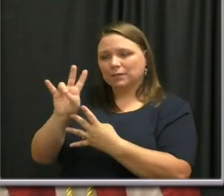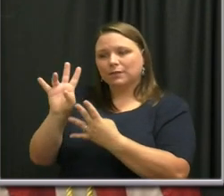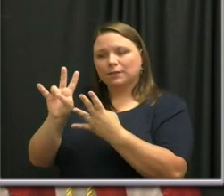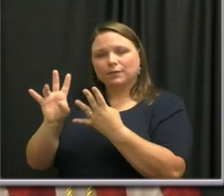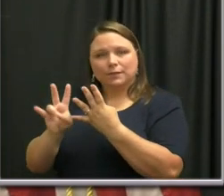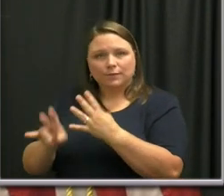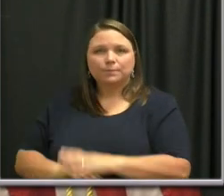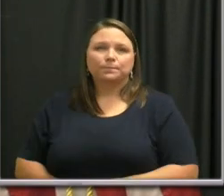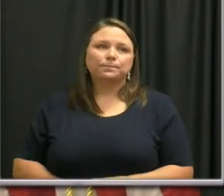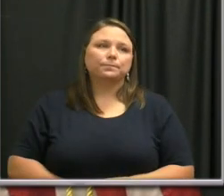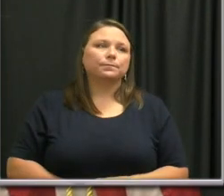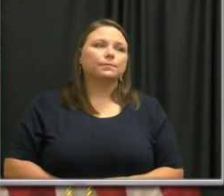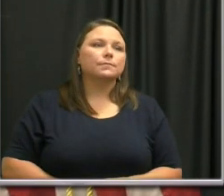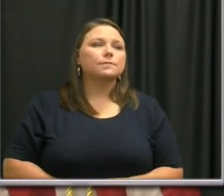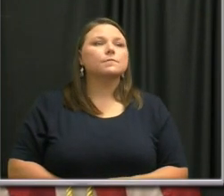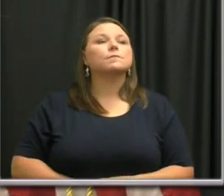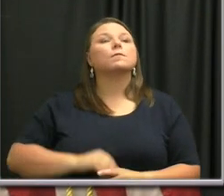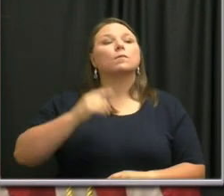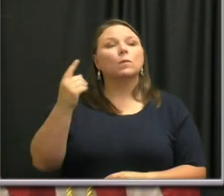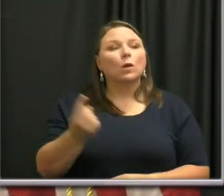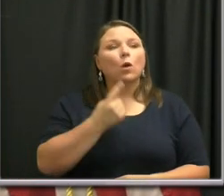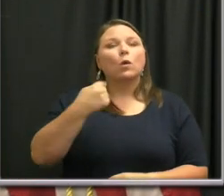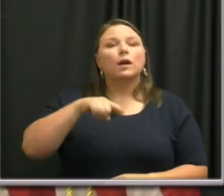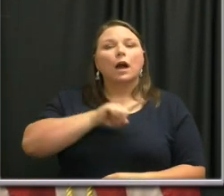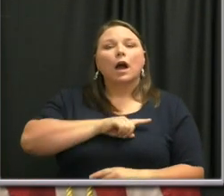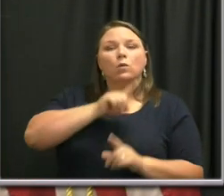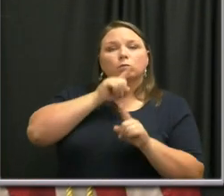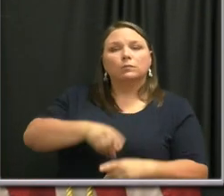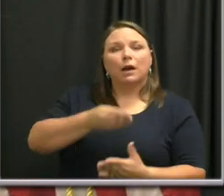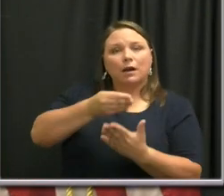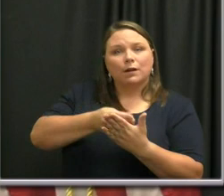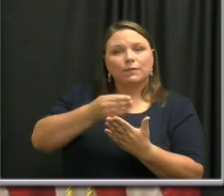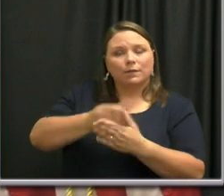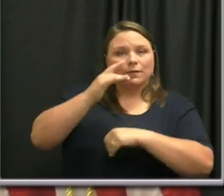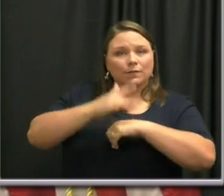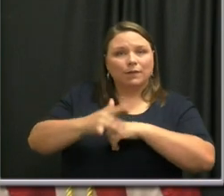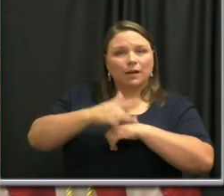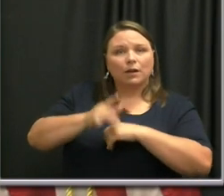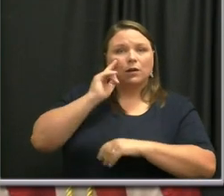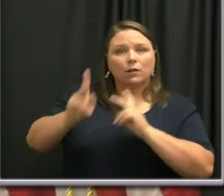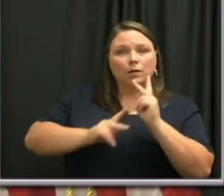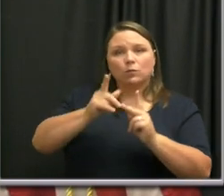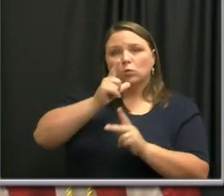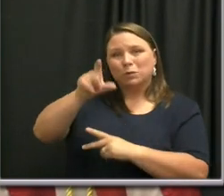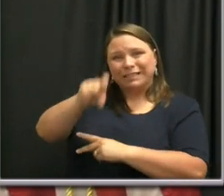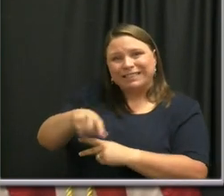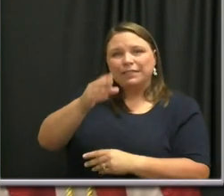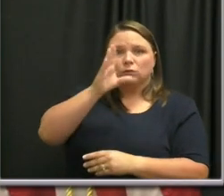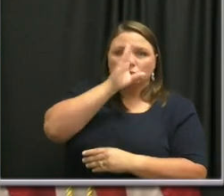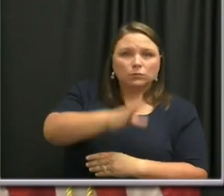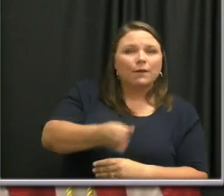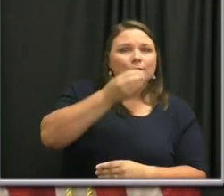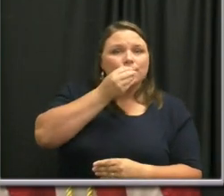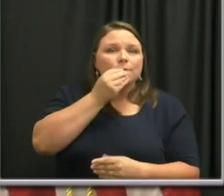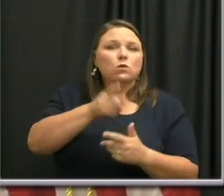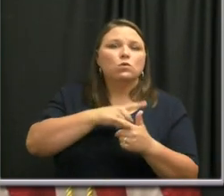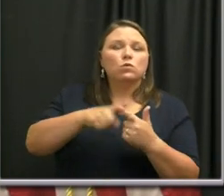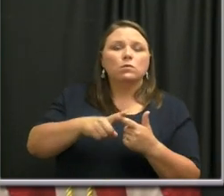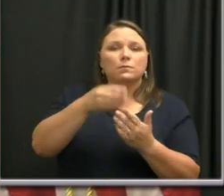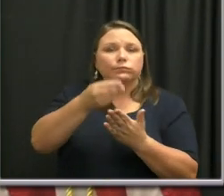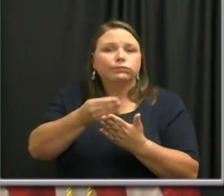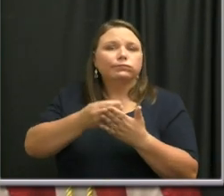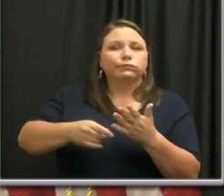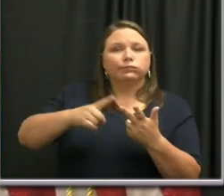615-862-7777. And as always, the COVID-19 Response Fund is available to those seeking direct financial, food, mental health, and social service